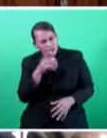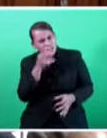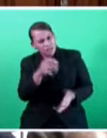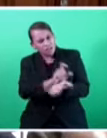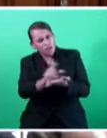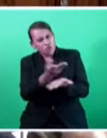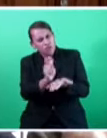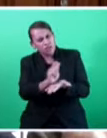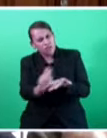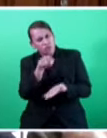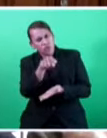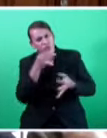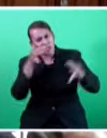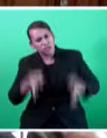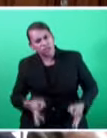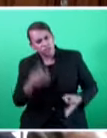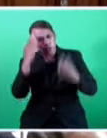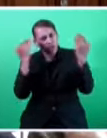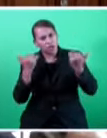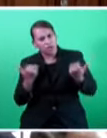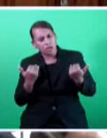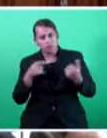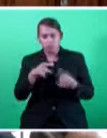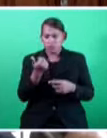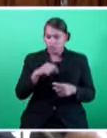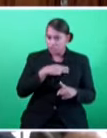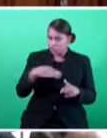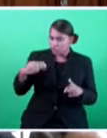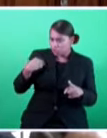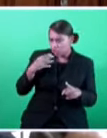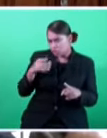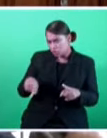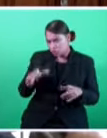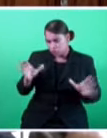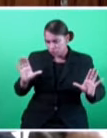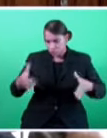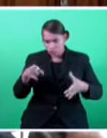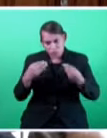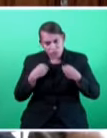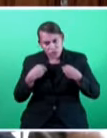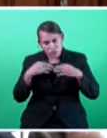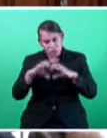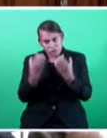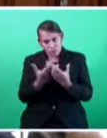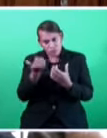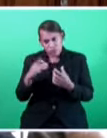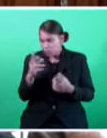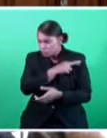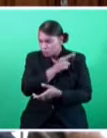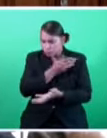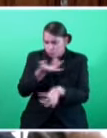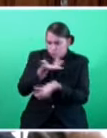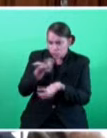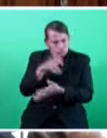a decision of the Speaker and the members of the Business Committee note, rather than it being put to vote again, because